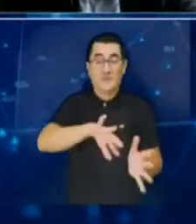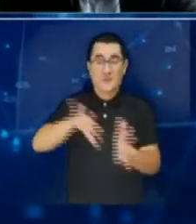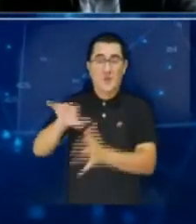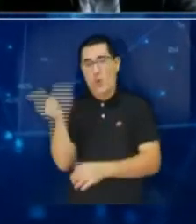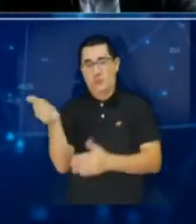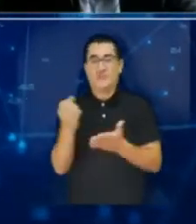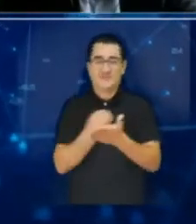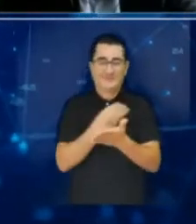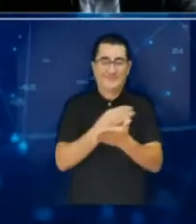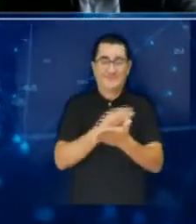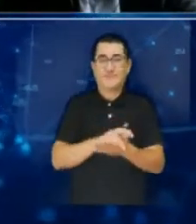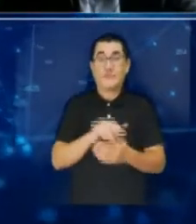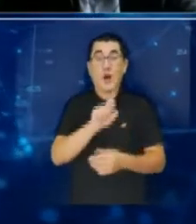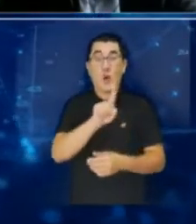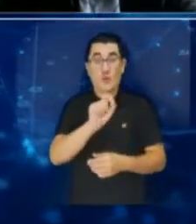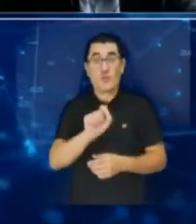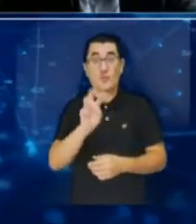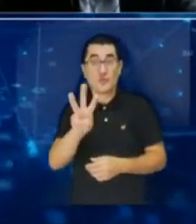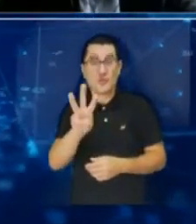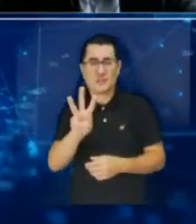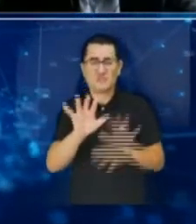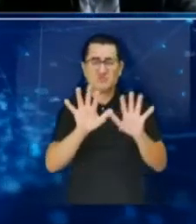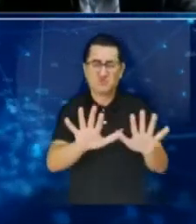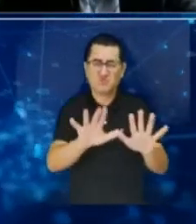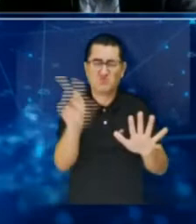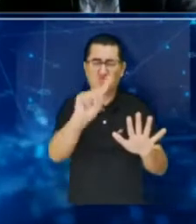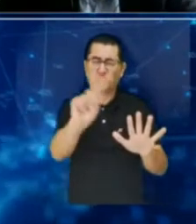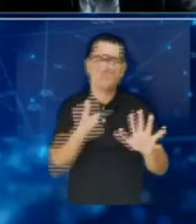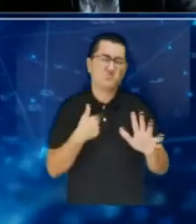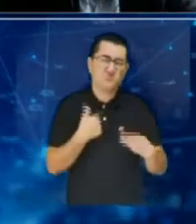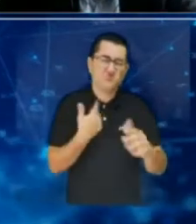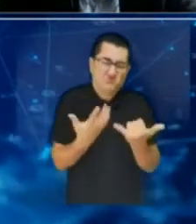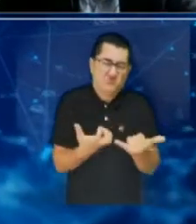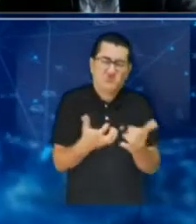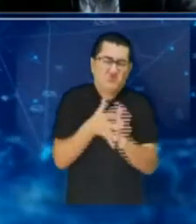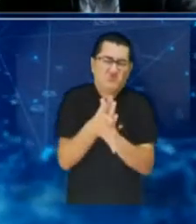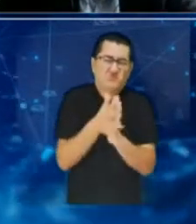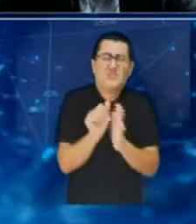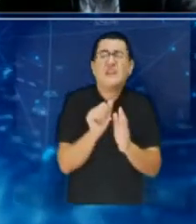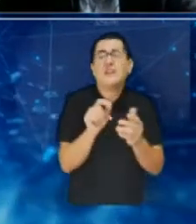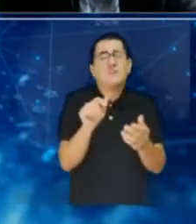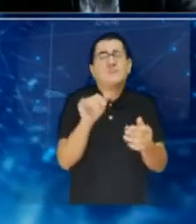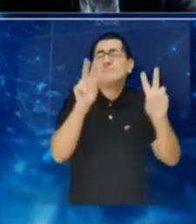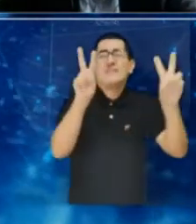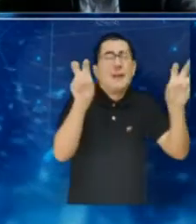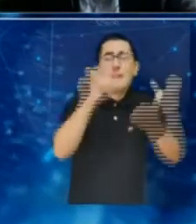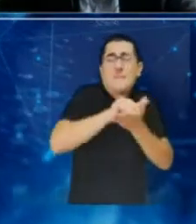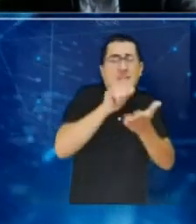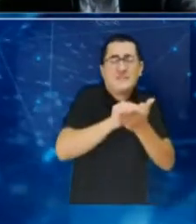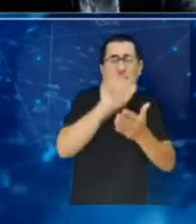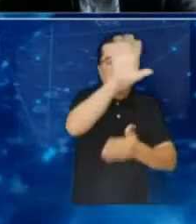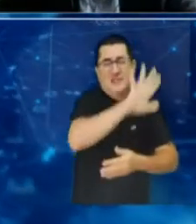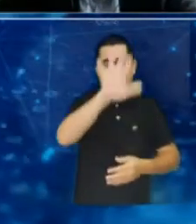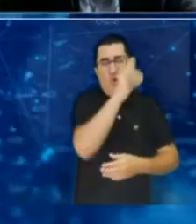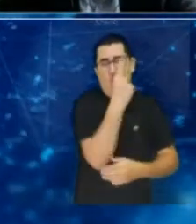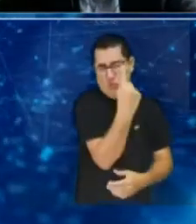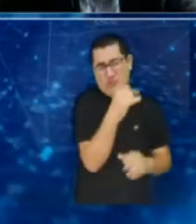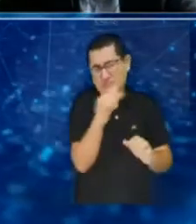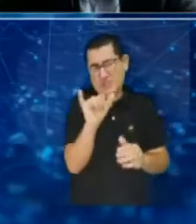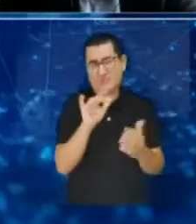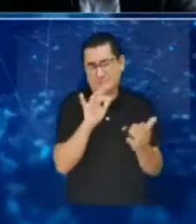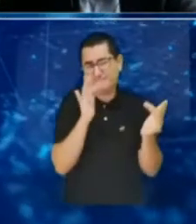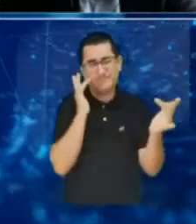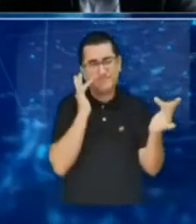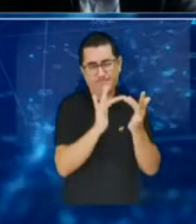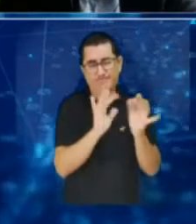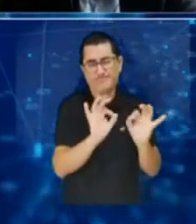Now, in respect to agenda item 1.3, this is an issue of region one. Let's go to